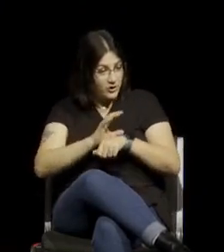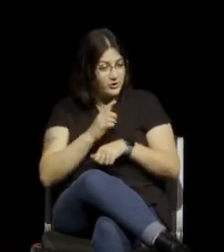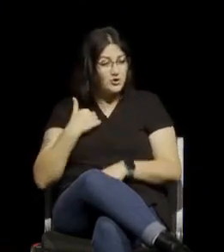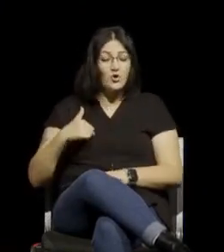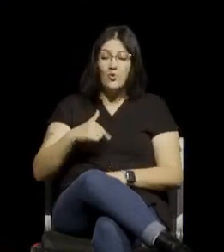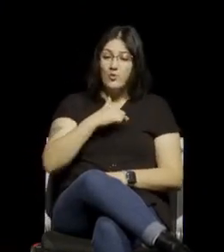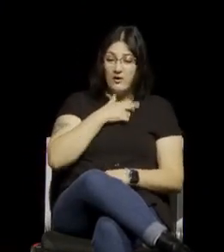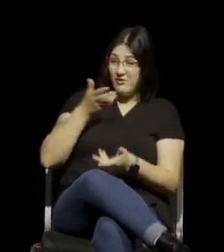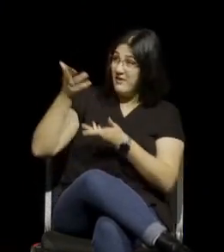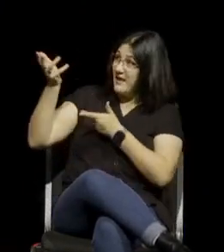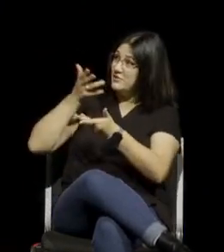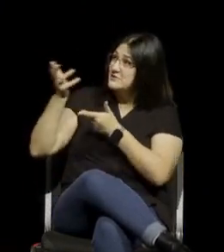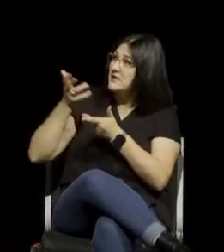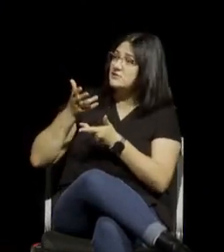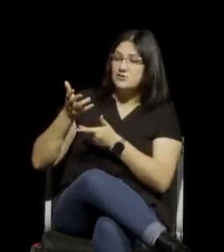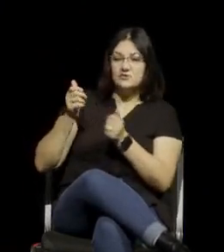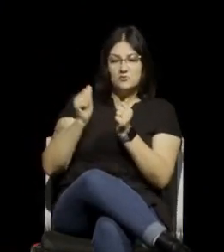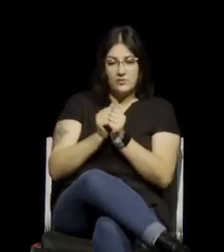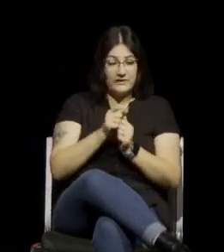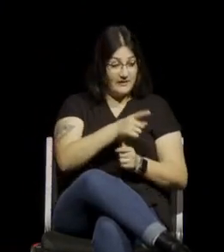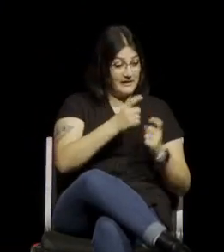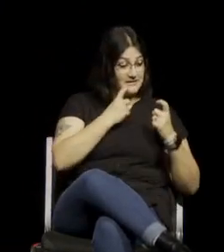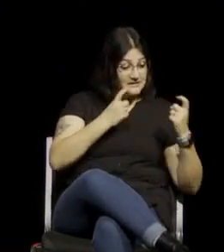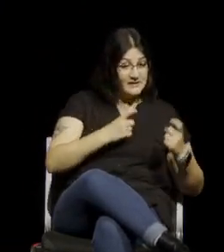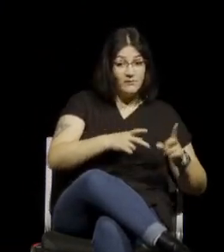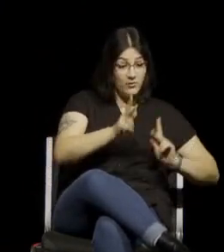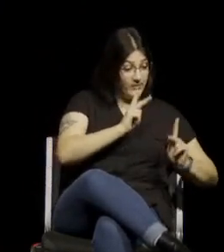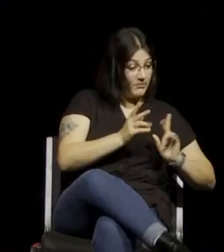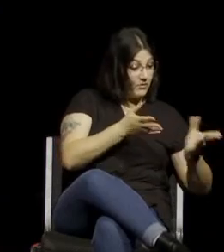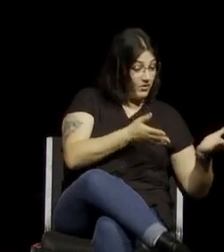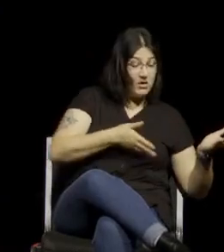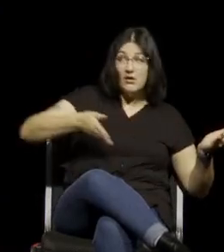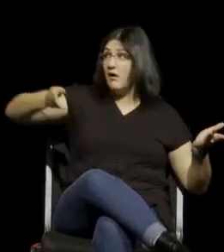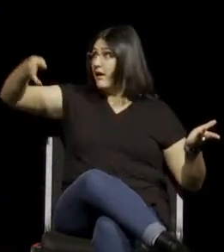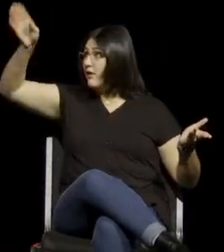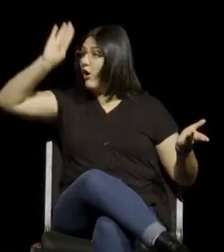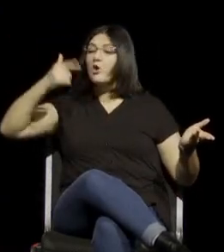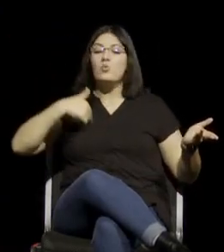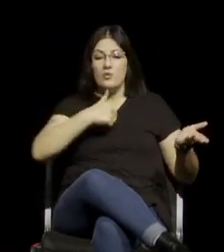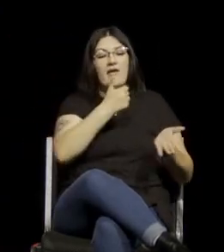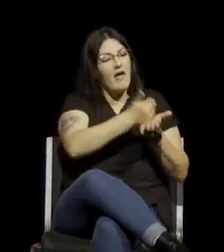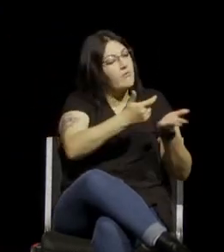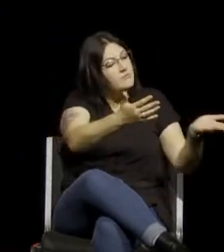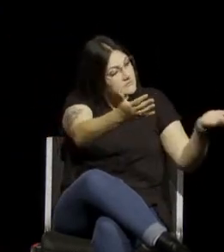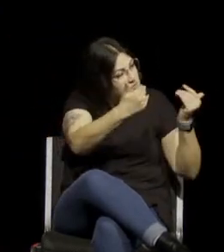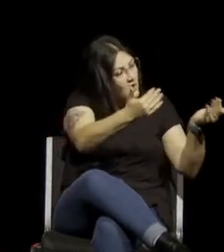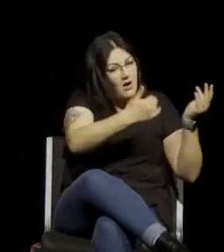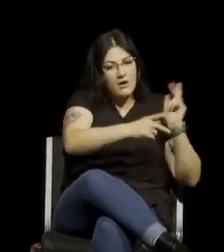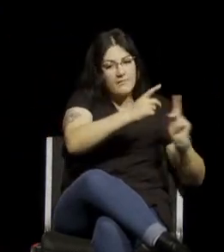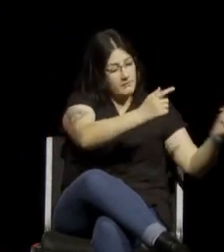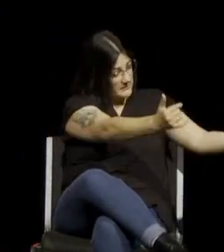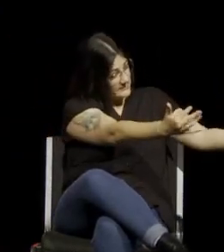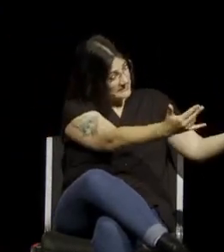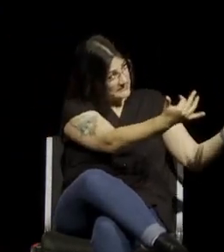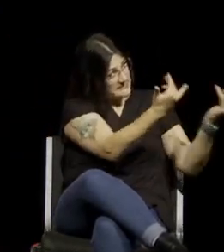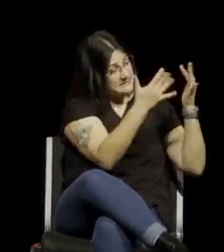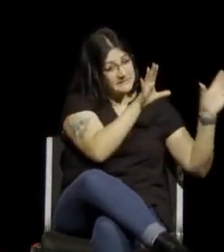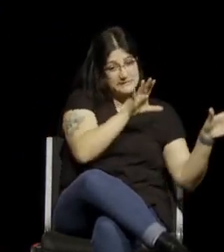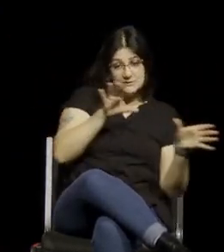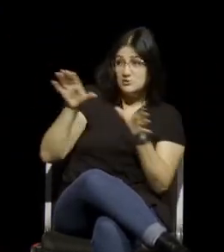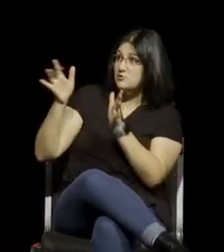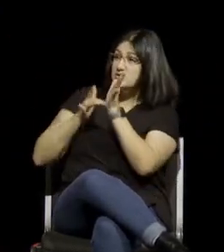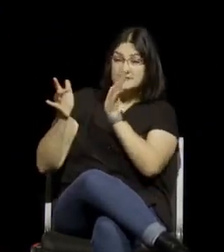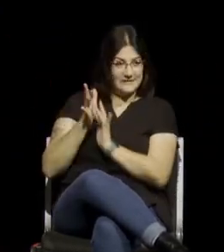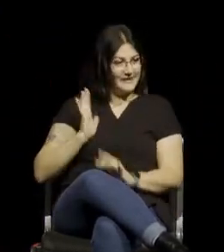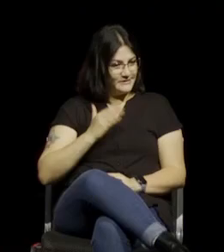the intercessors, the mediators between a sinful people and God. We help draw people to Jesus Christ. That's what we